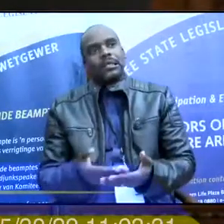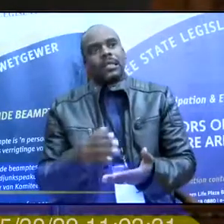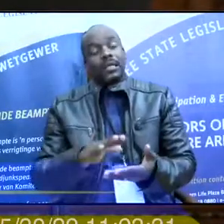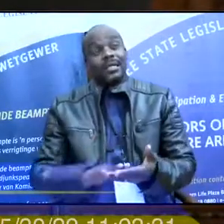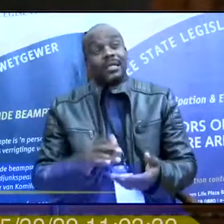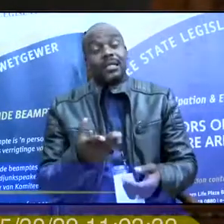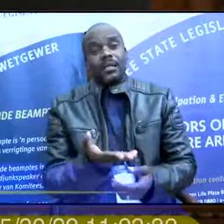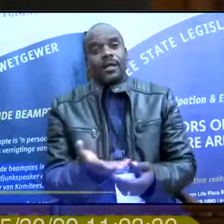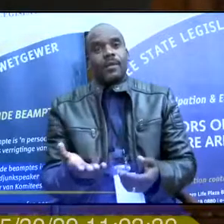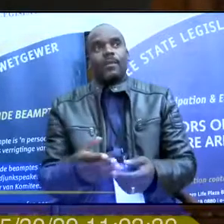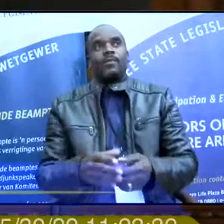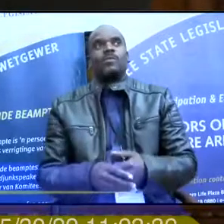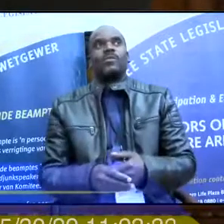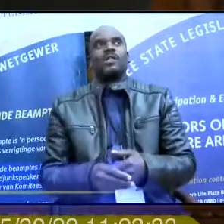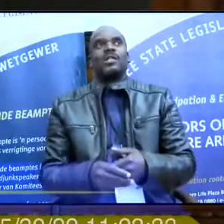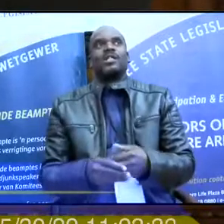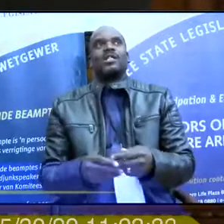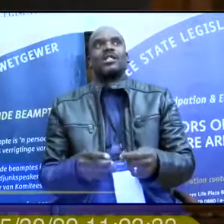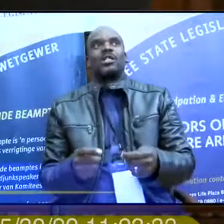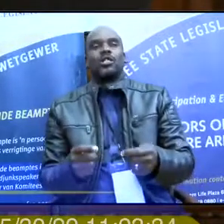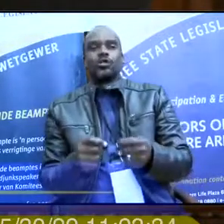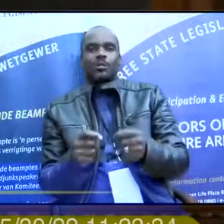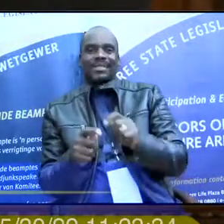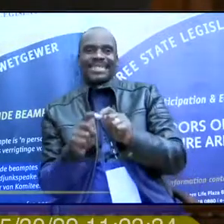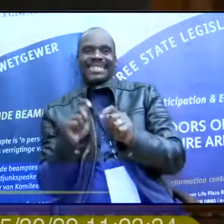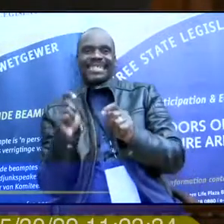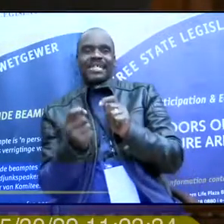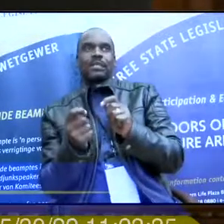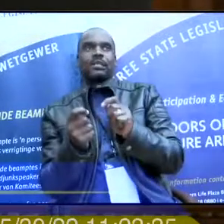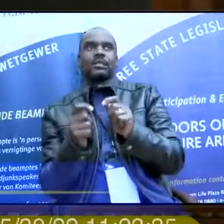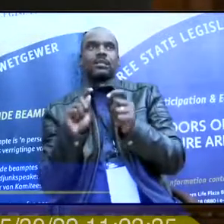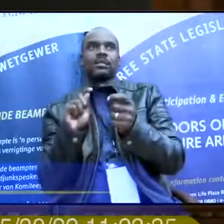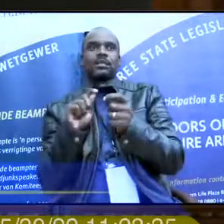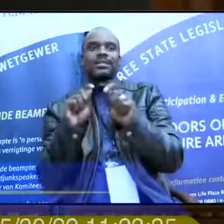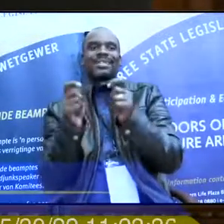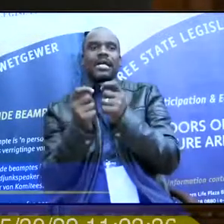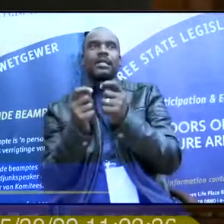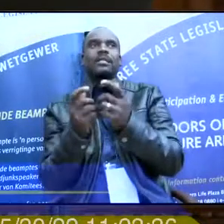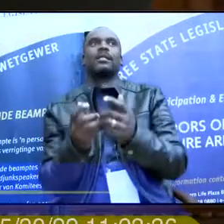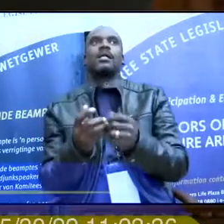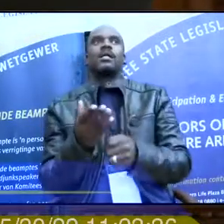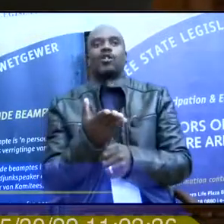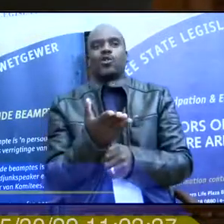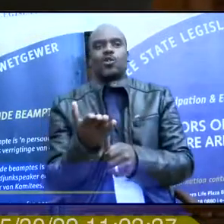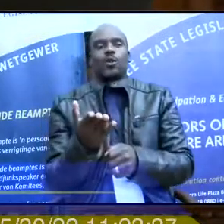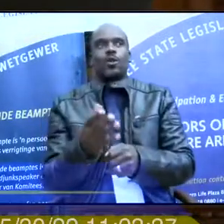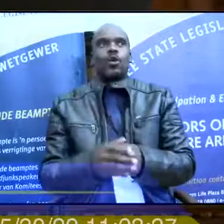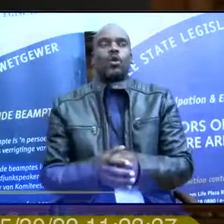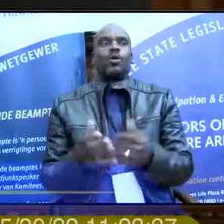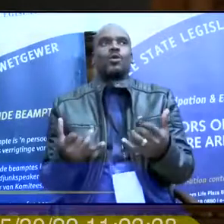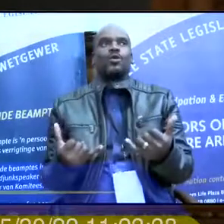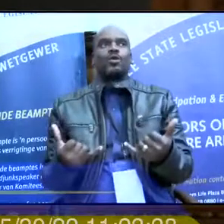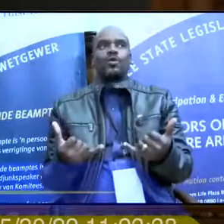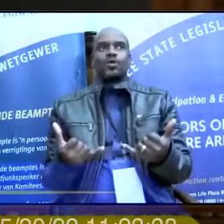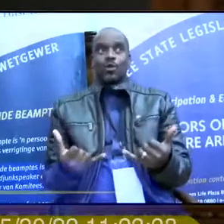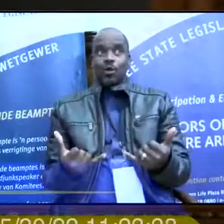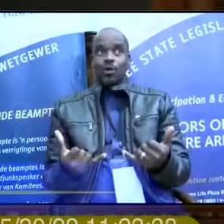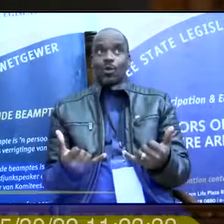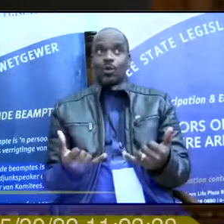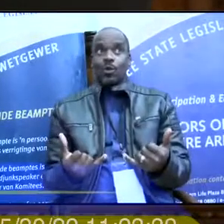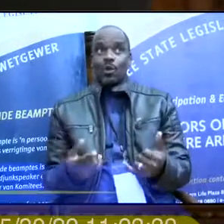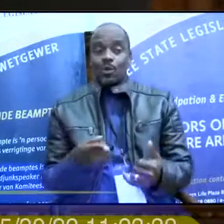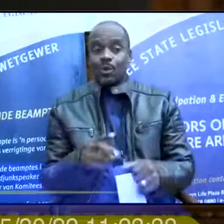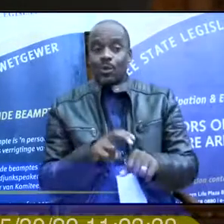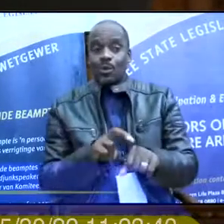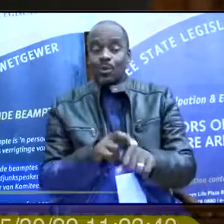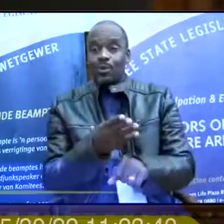that is going to spark debate and we we will have a robust discussion about it so what we need to do like